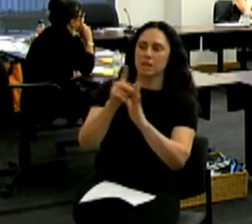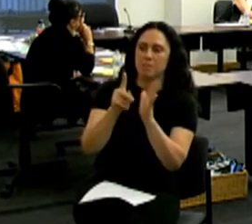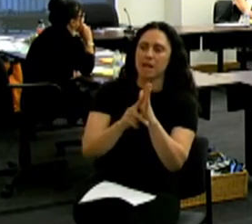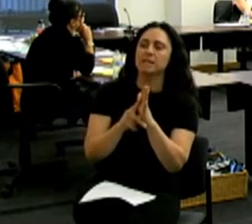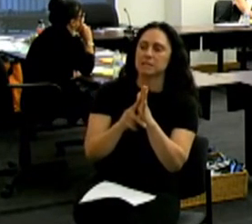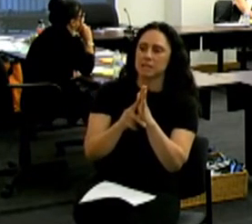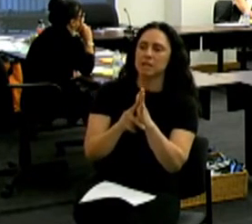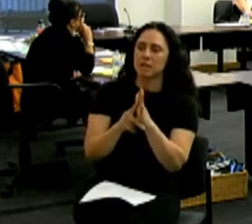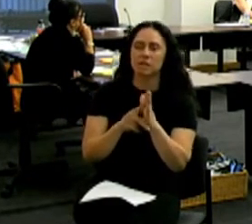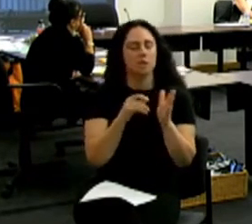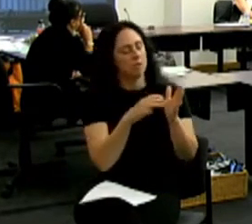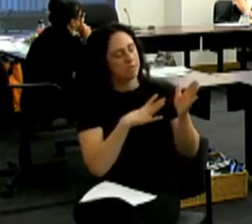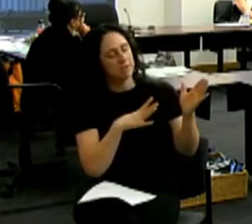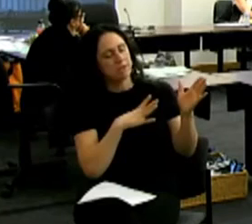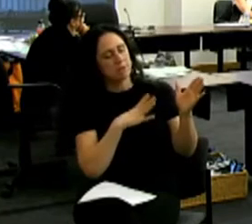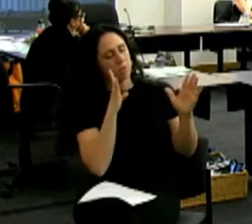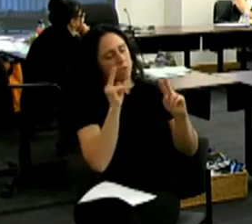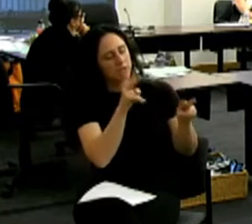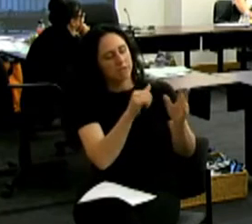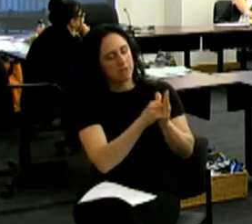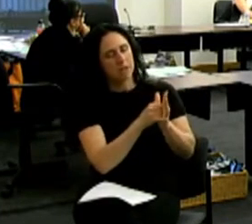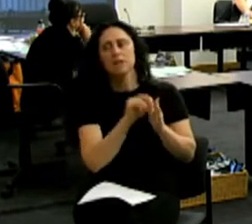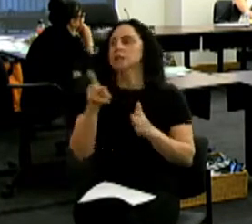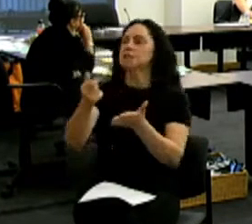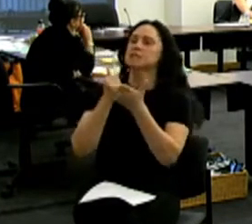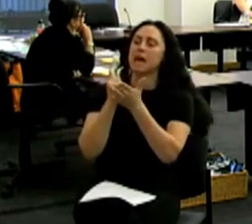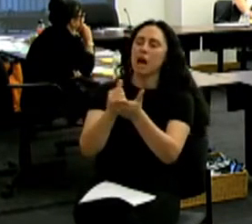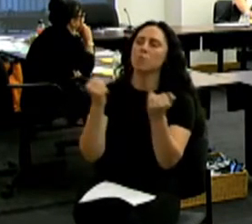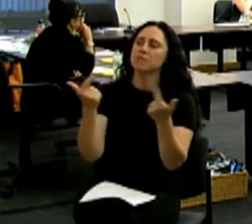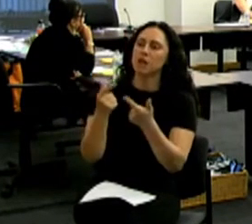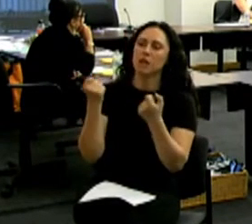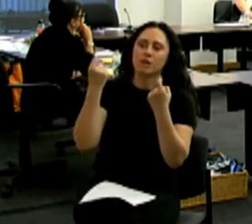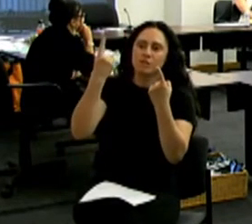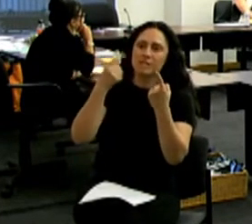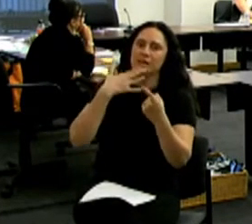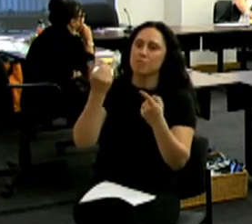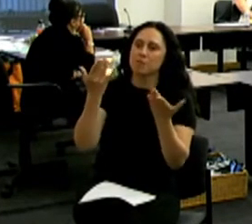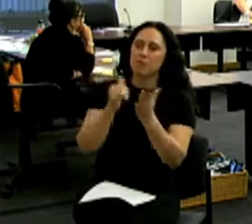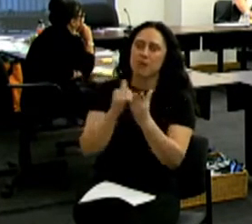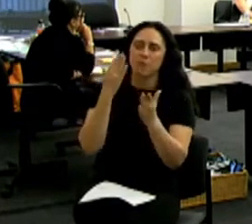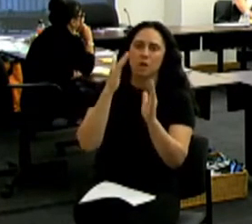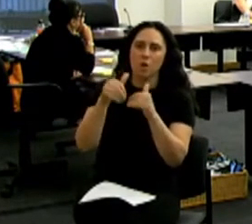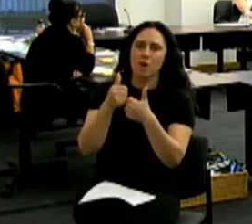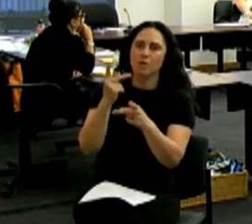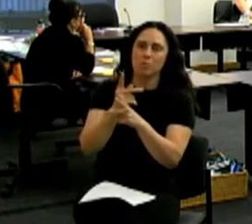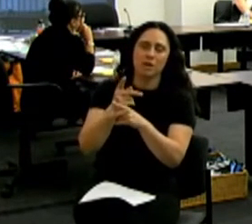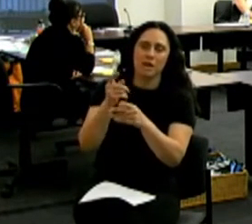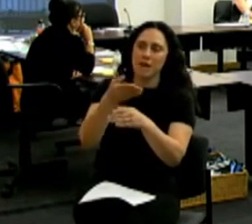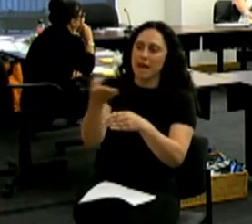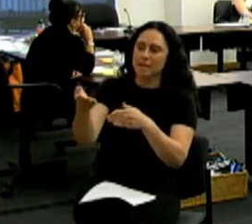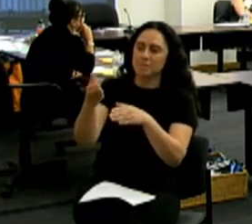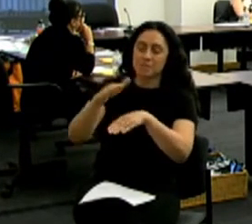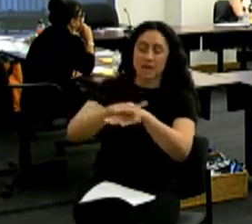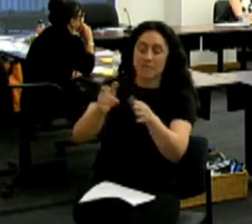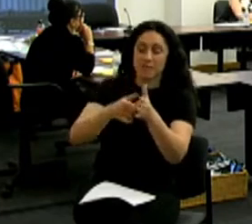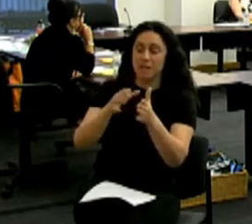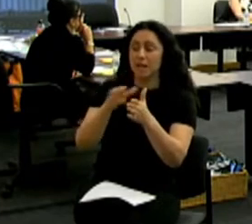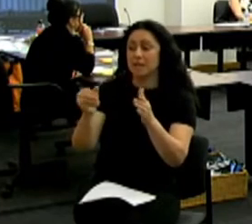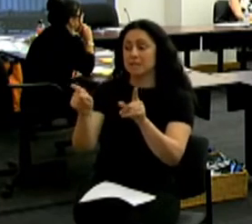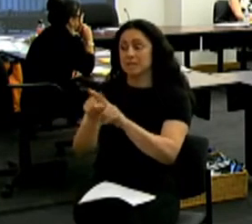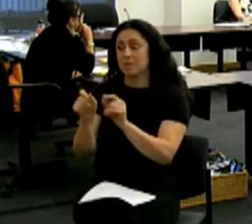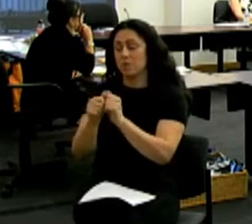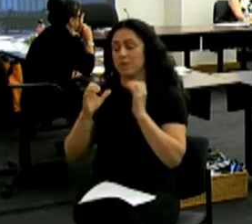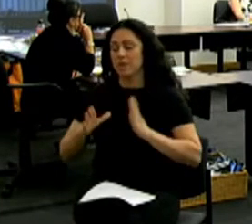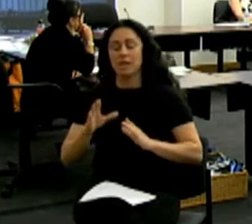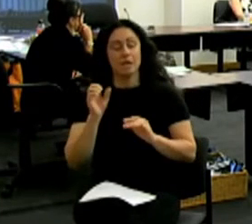That's add fine. in. Yeah. That's fine. We'll look at it. It's just to help us all, understand it better so that we know how to put items on the agenda, and the citizens do too. Yeah, because